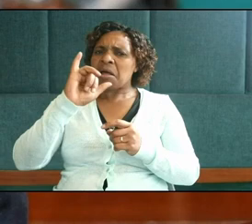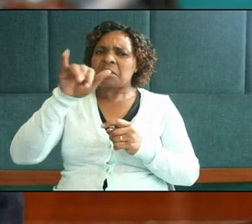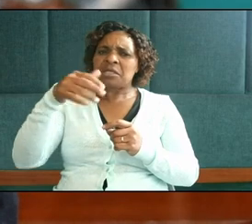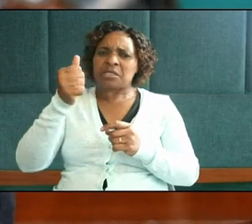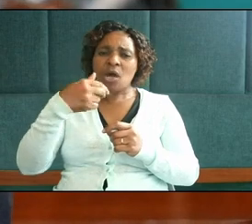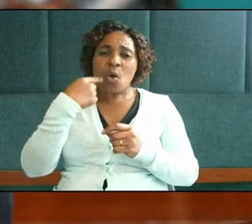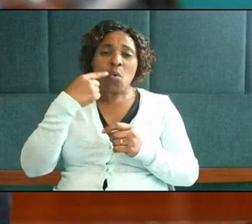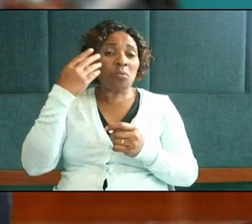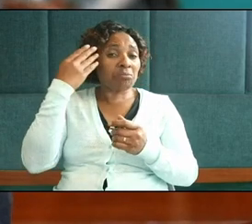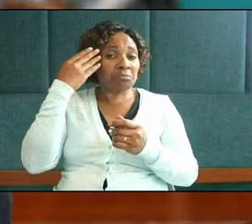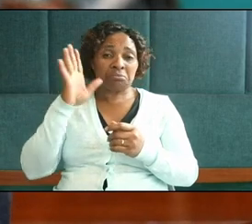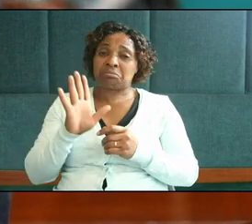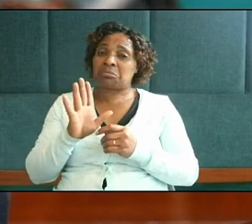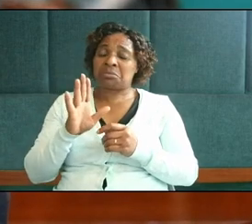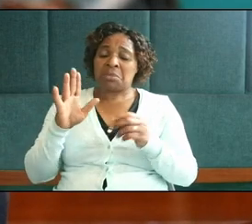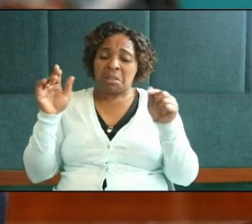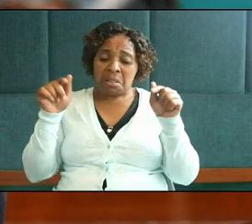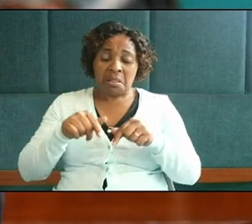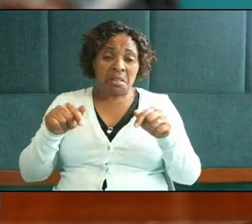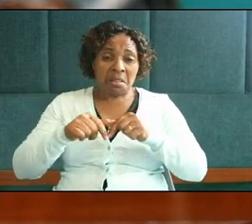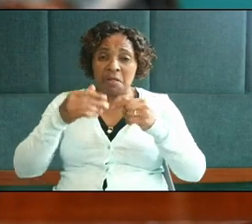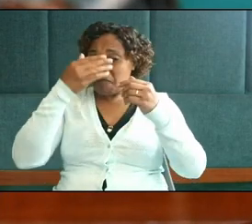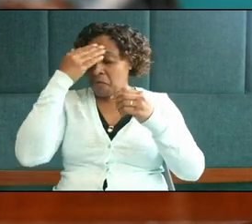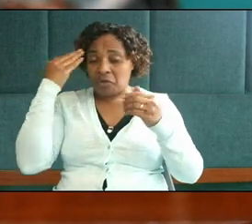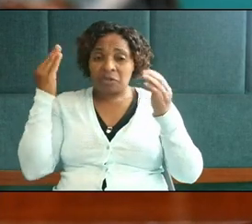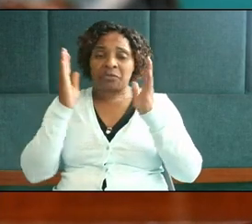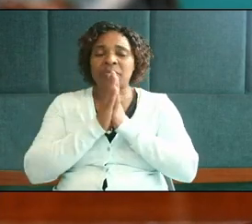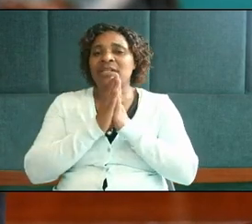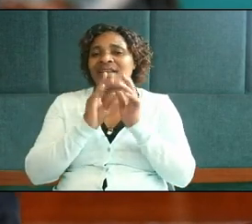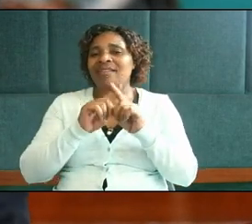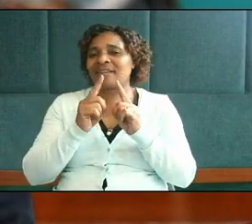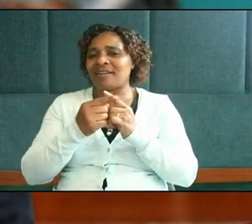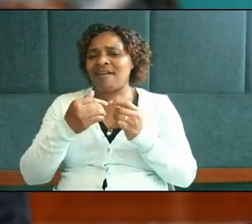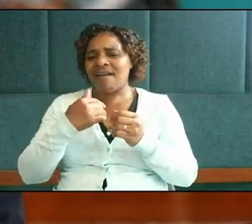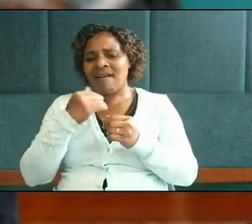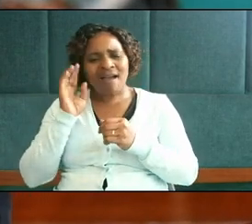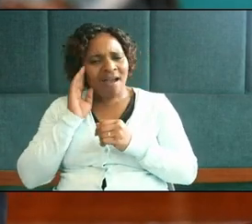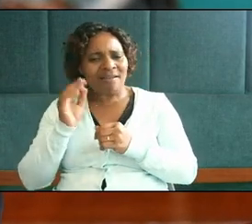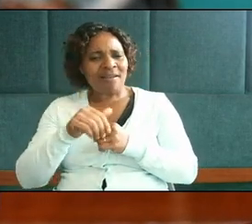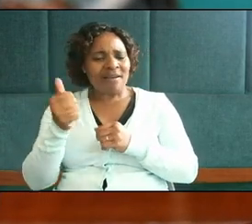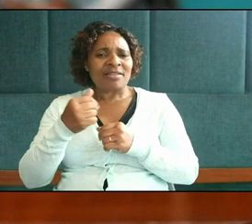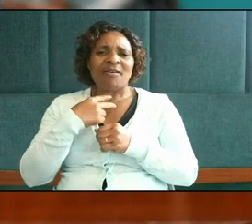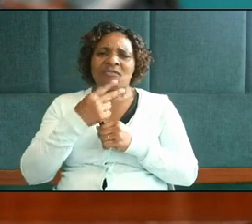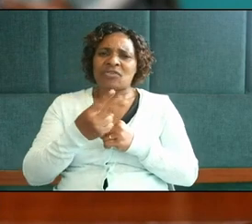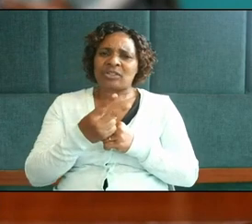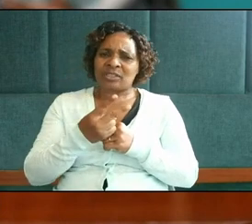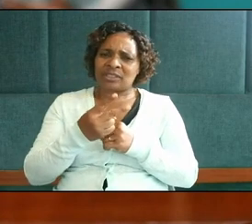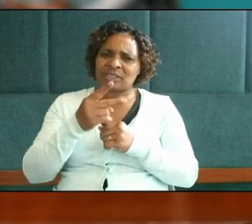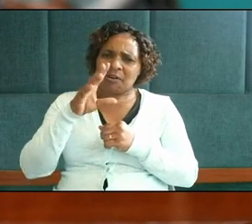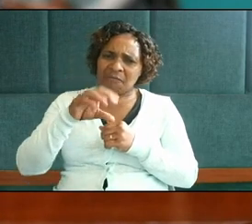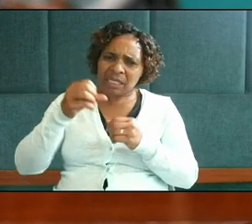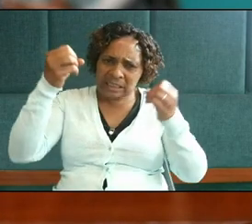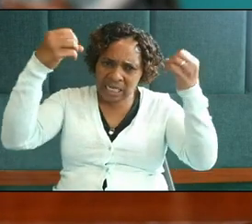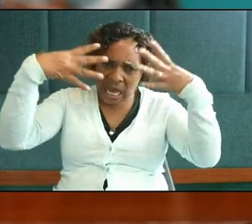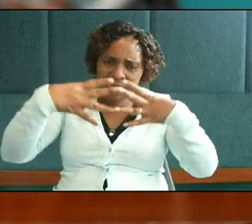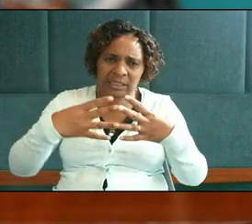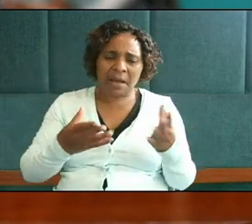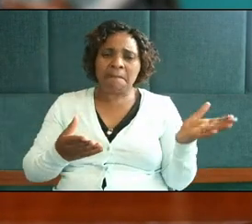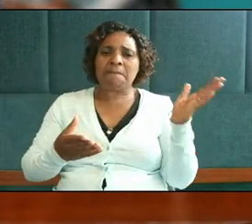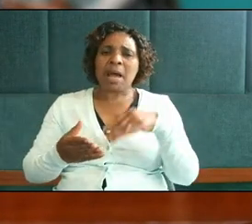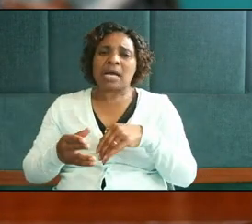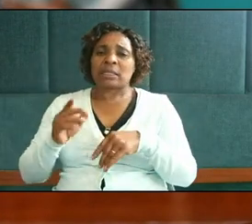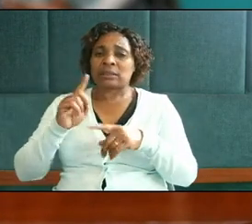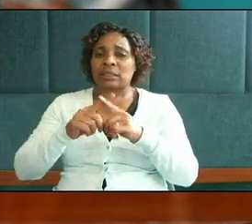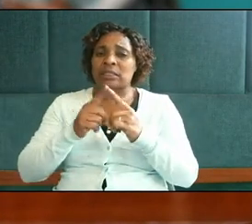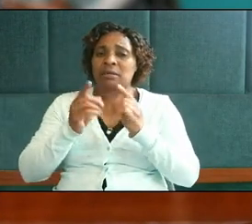it was. He was so scared that he forgot to pray. Then he heard another voice. "If you can't find the flashlight, come back so we can